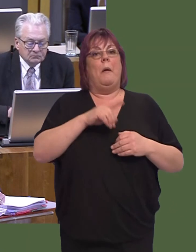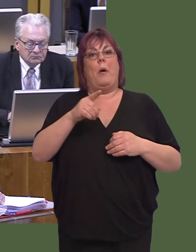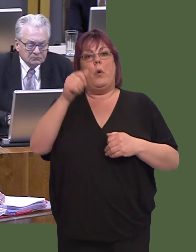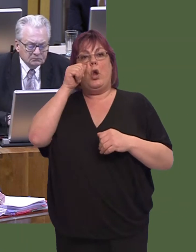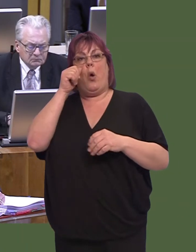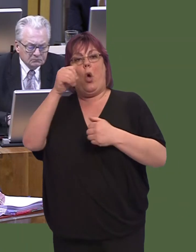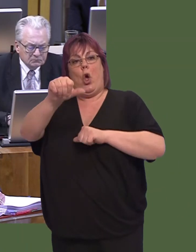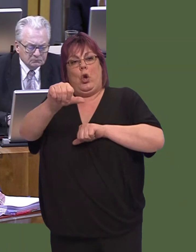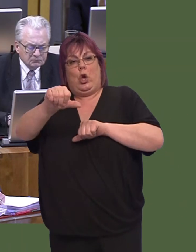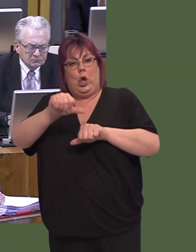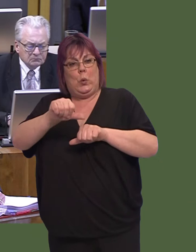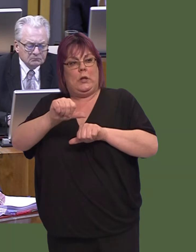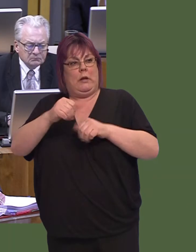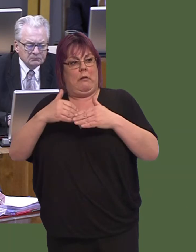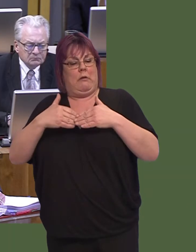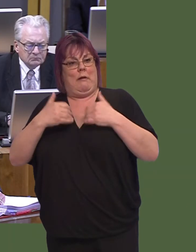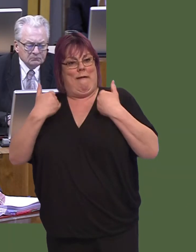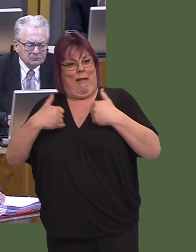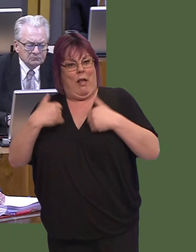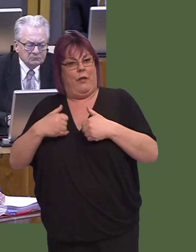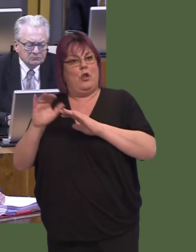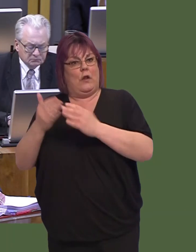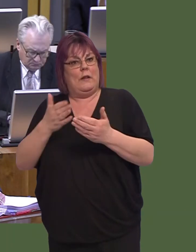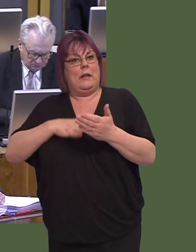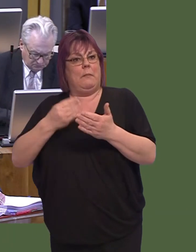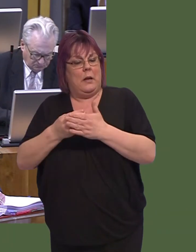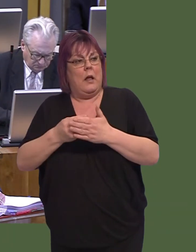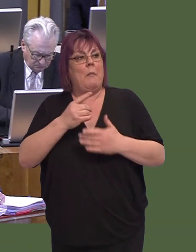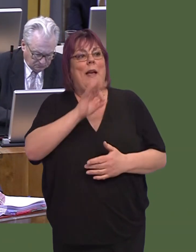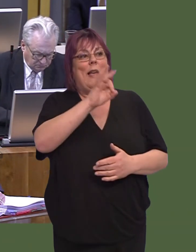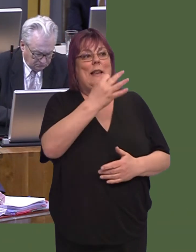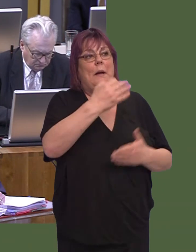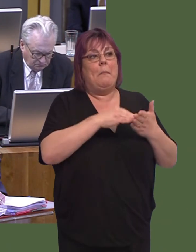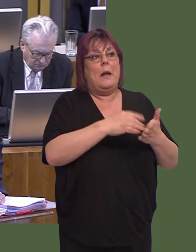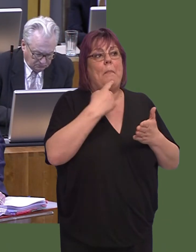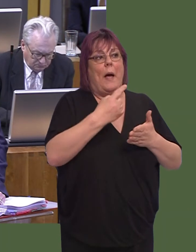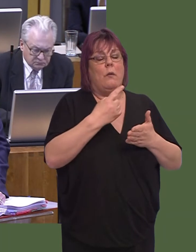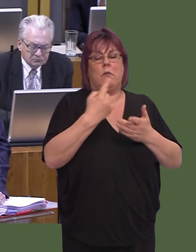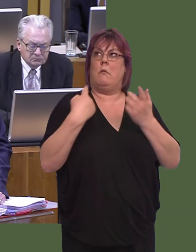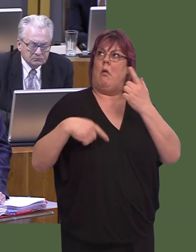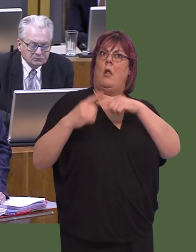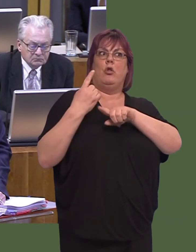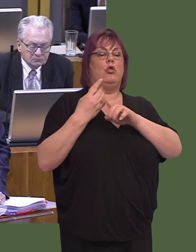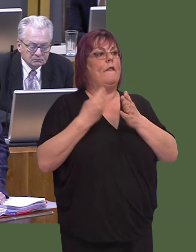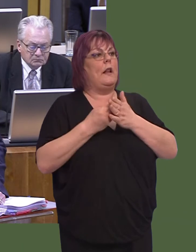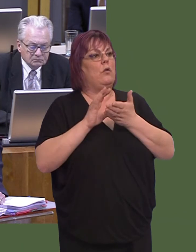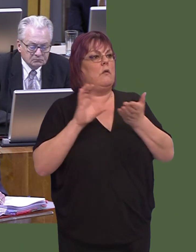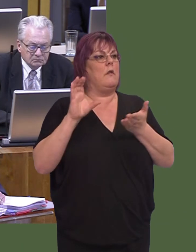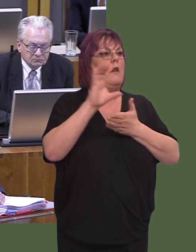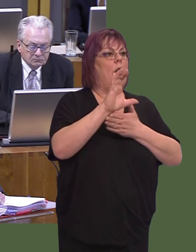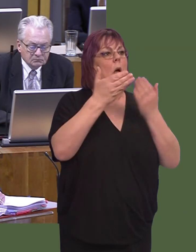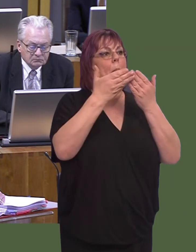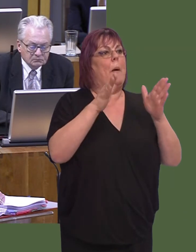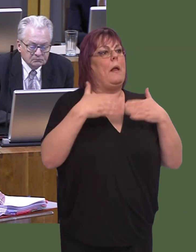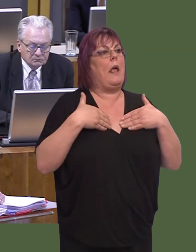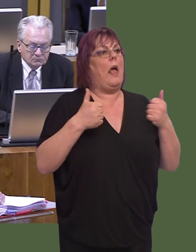acute services, and look to fund them. That said, £88 million has been allocated in this financial, the last financial year rather, to Public